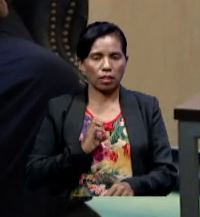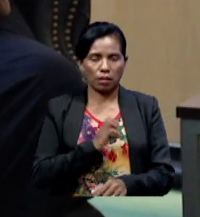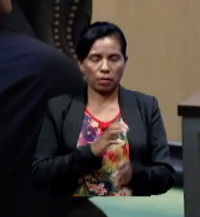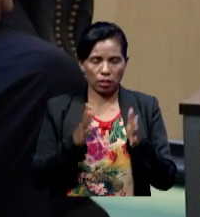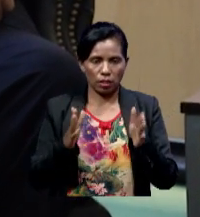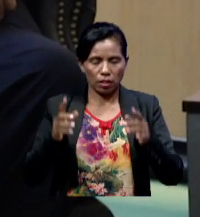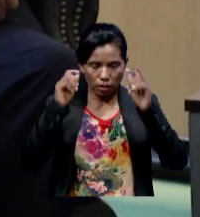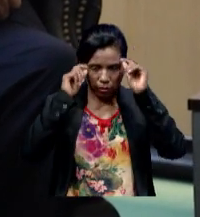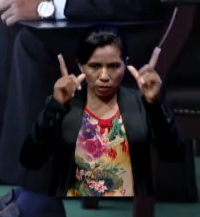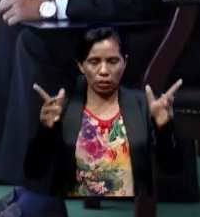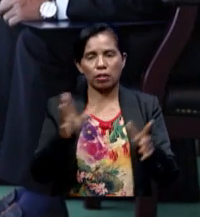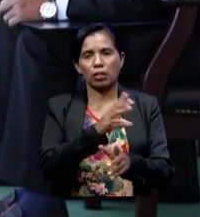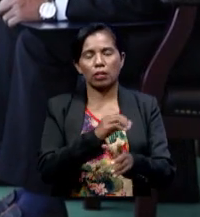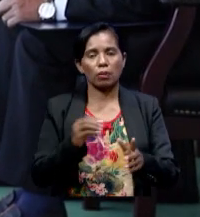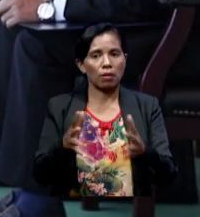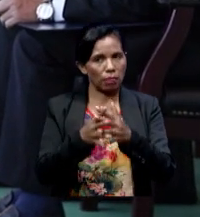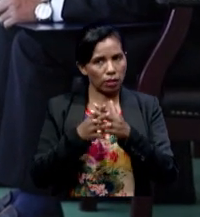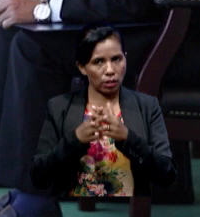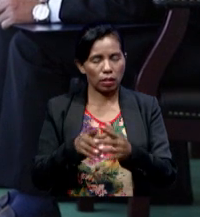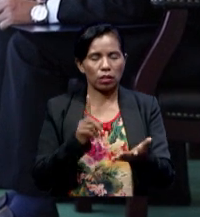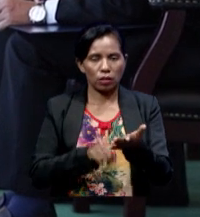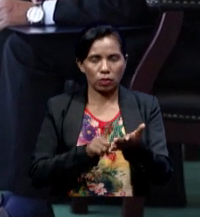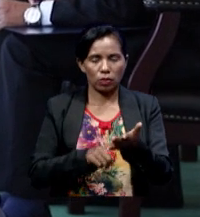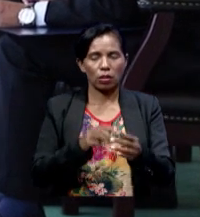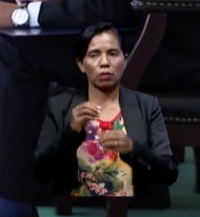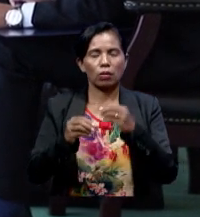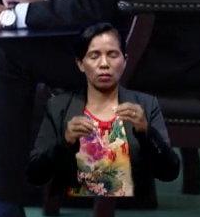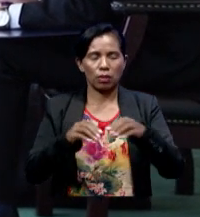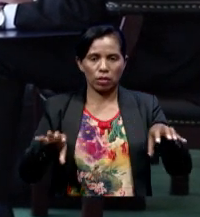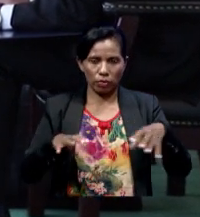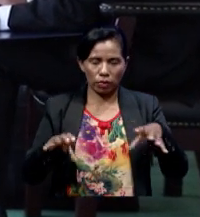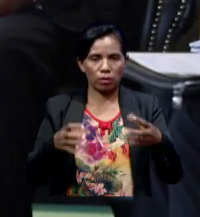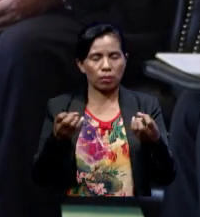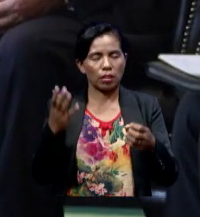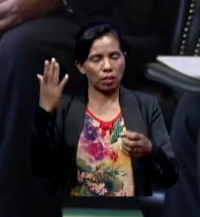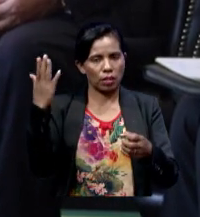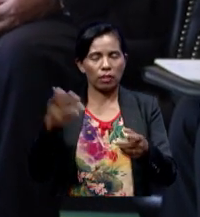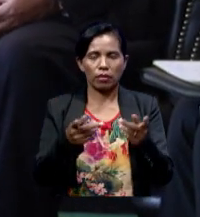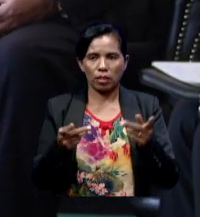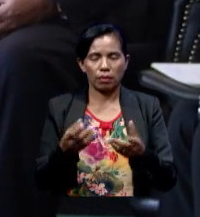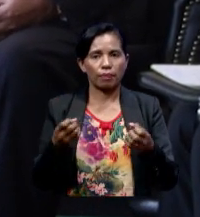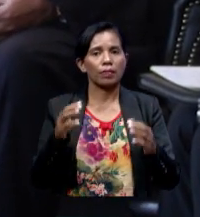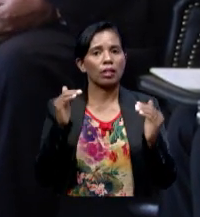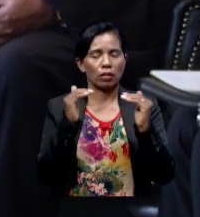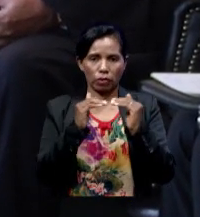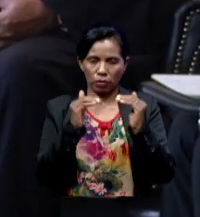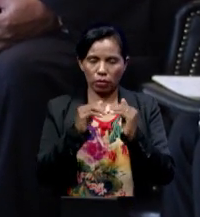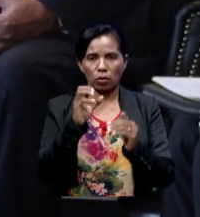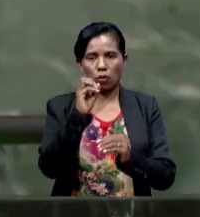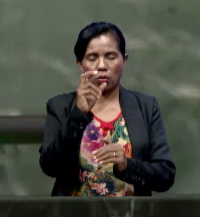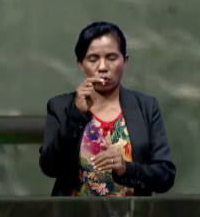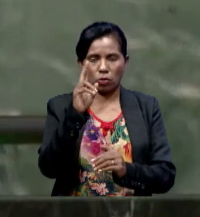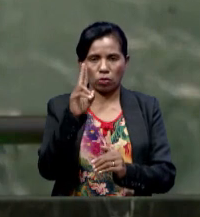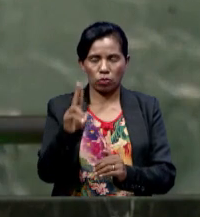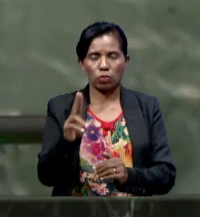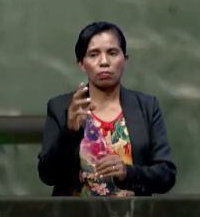York, Carlito Nunes, onde discute com a cooperação e a área oin-oin. E a discurso e a Assembleia Geral ONU badala hitunulu